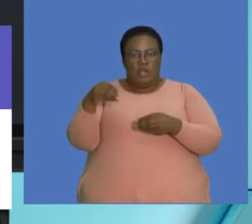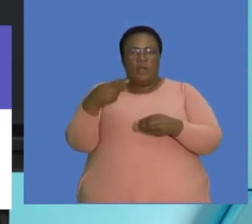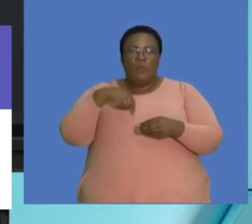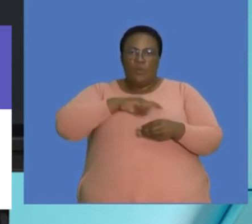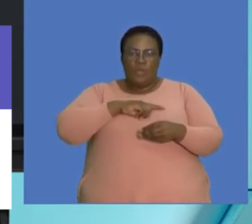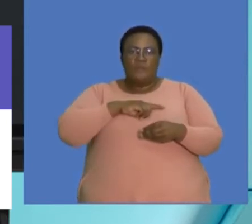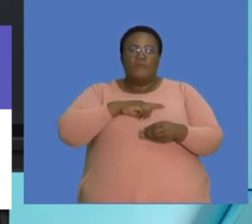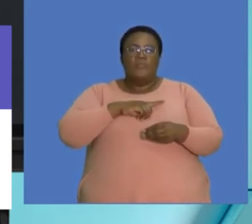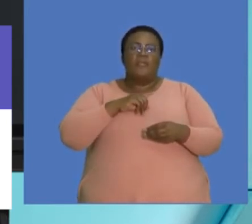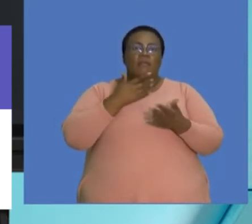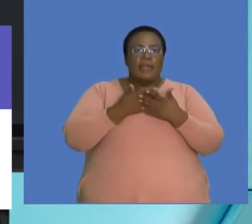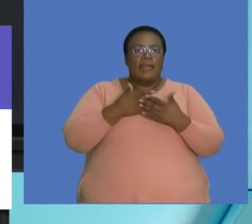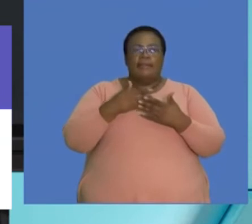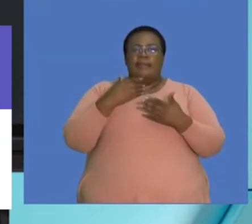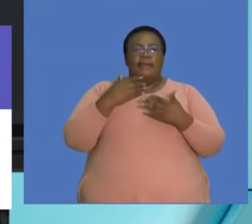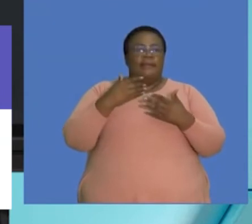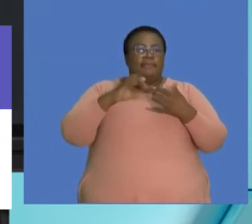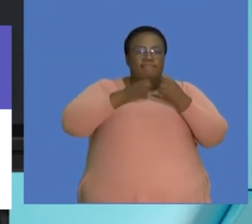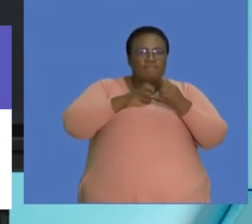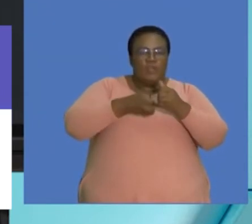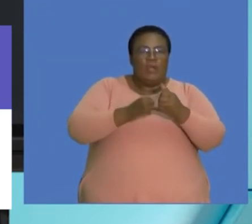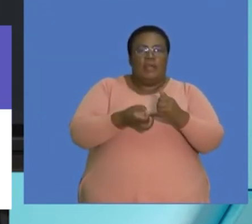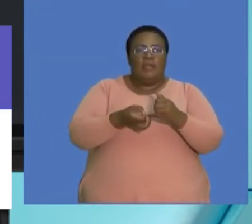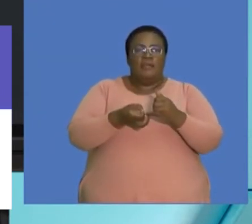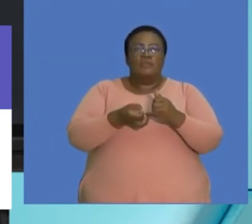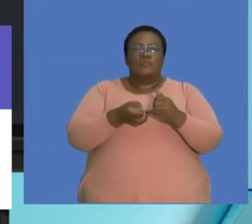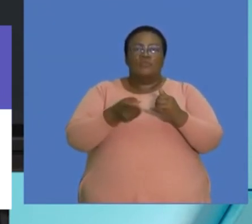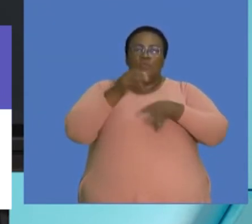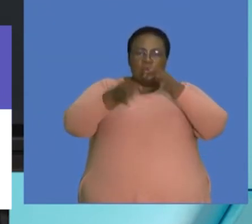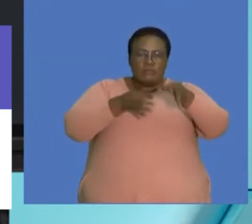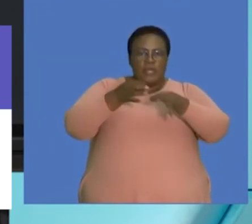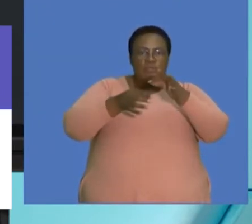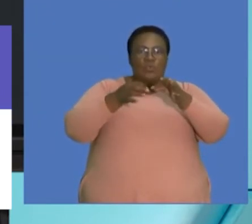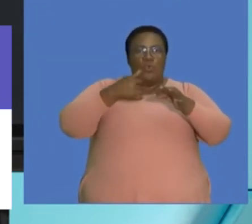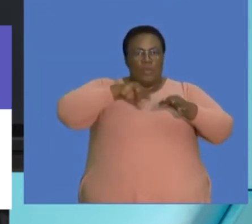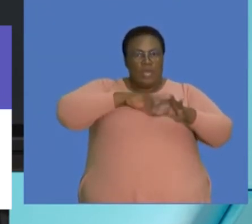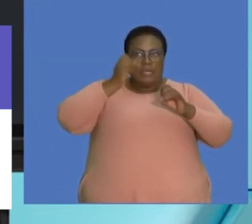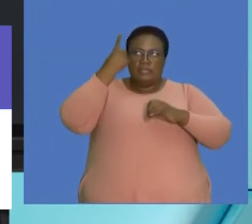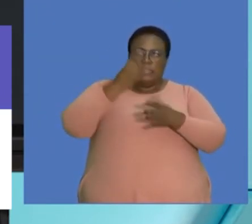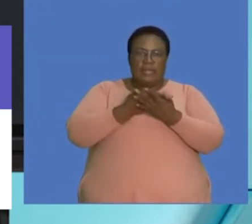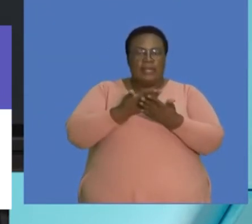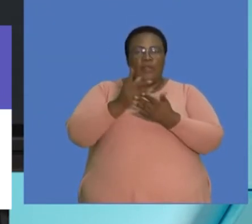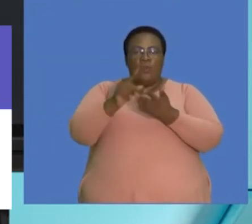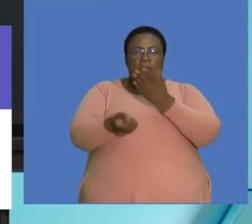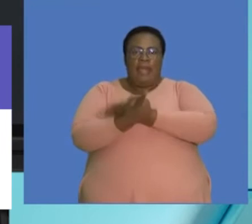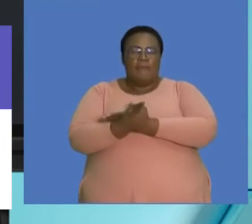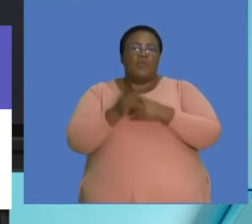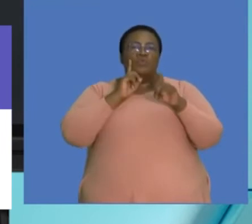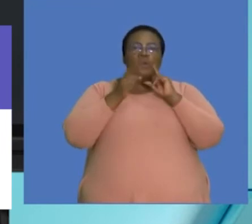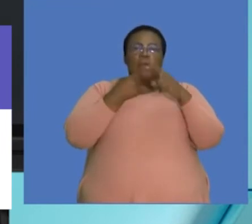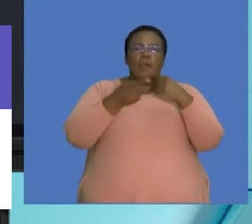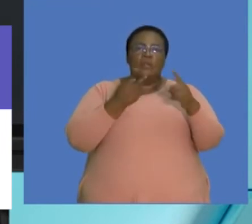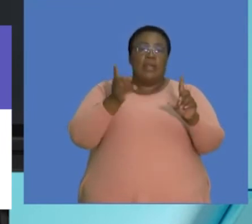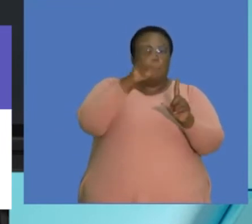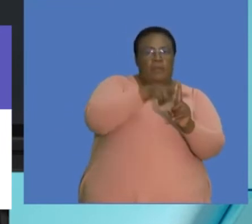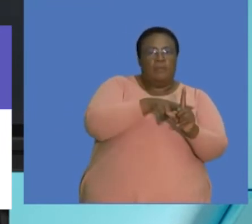physical process. So we shall make a number of predictions in an attempt for us to understand exactly what happens when we talk